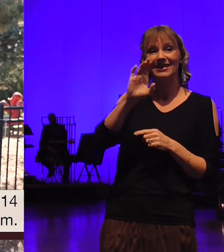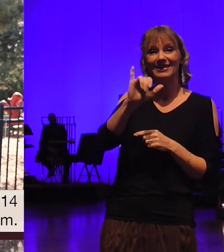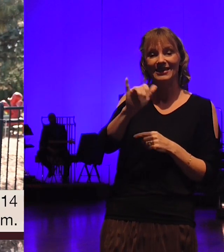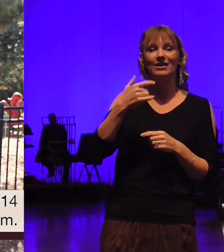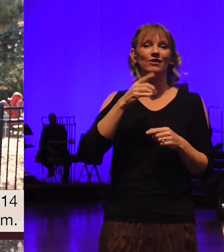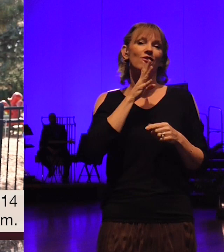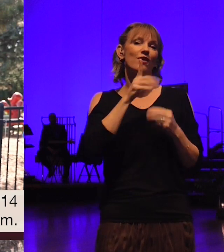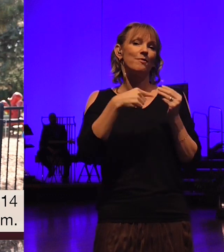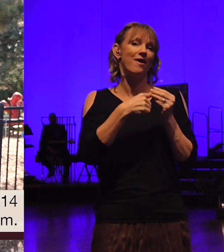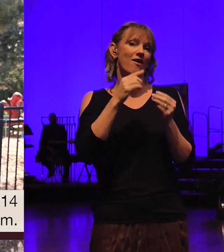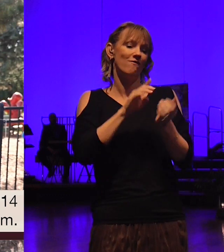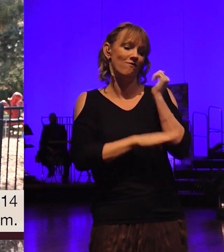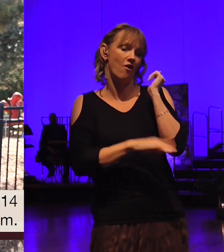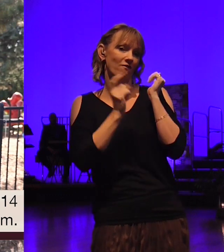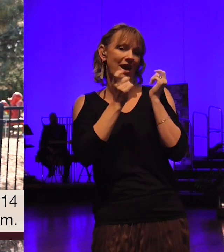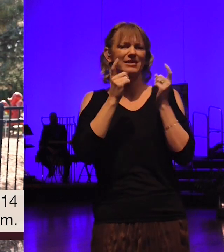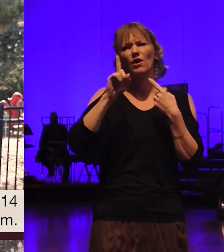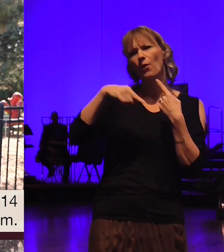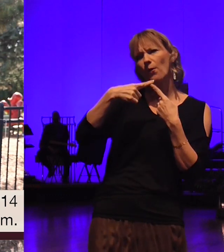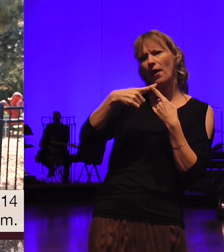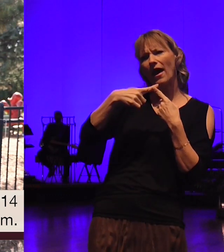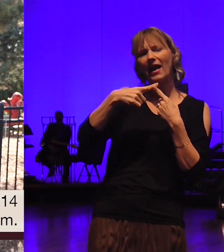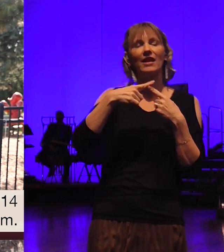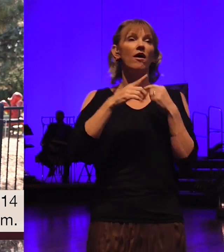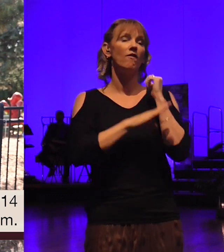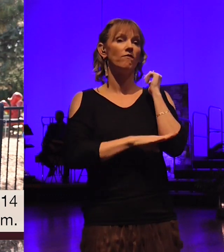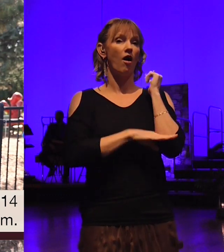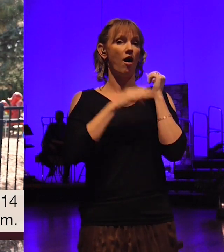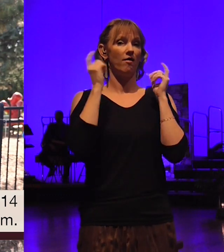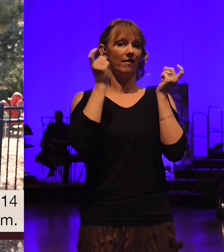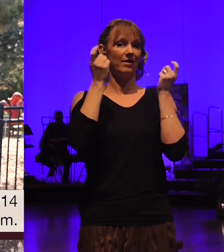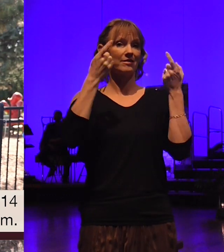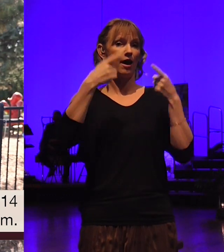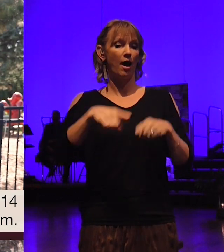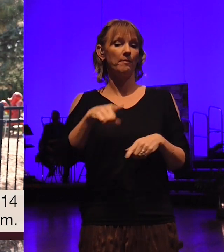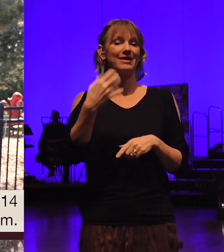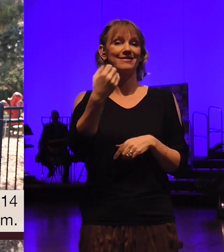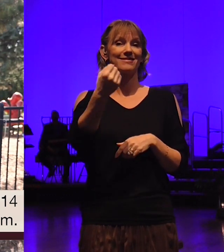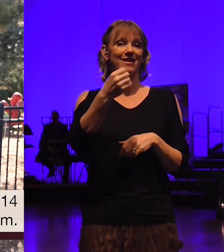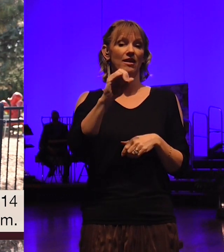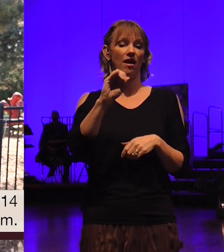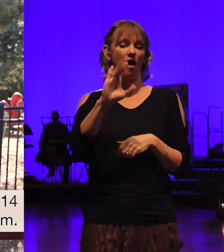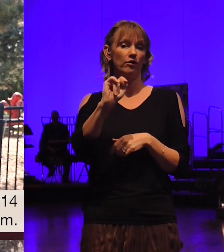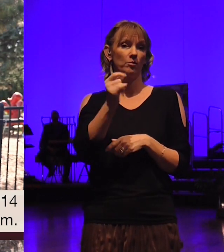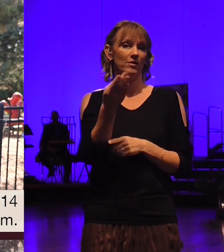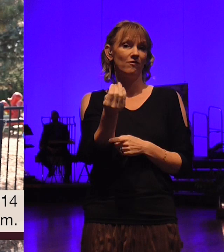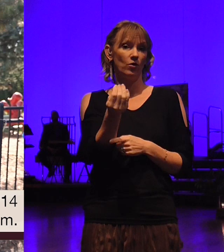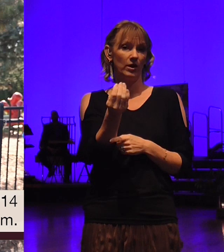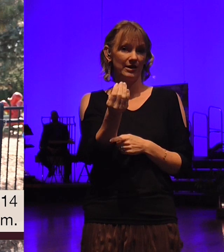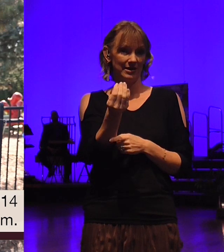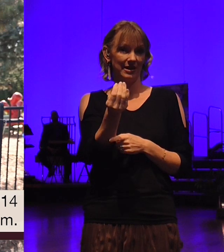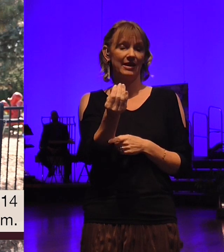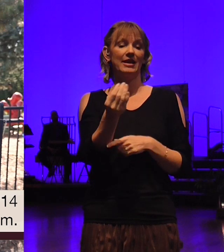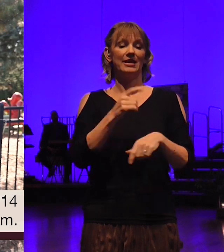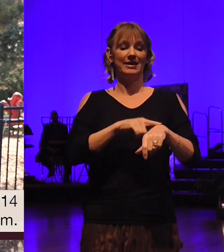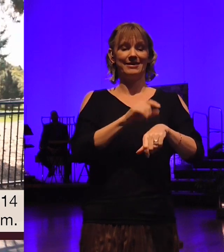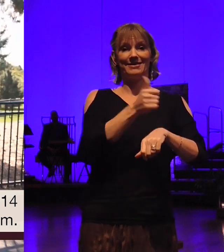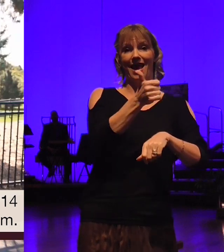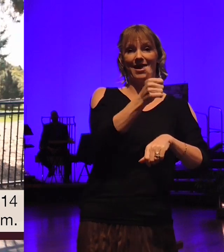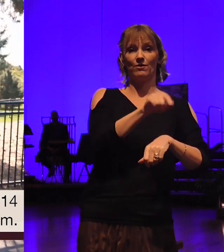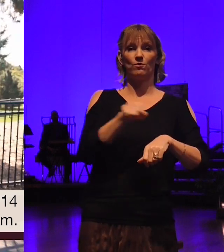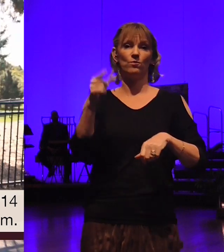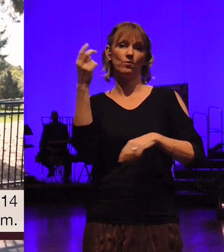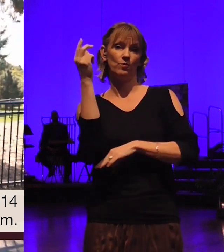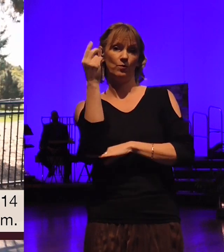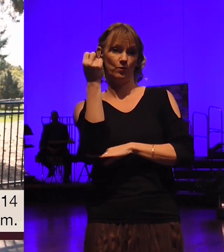when is Fall Fest? Fall Fest is coming up on Saturday, October 14th from 10 to noon. Will